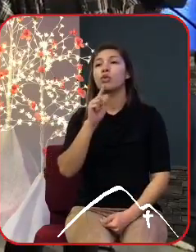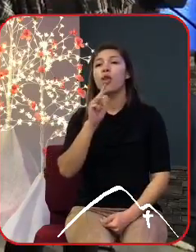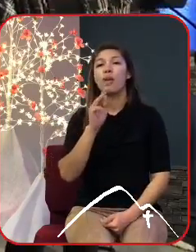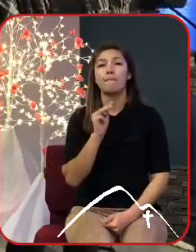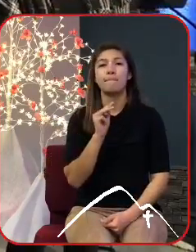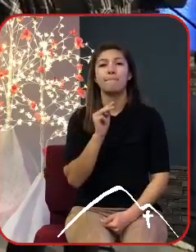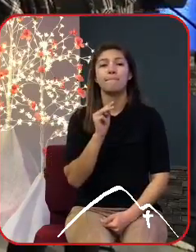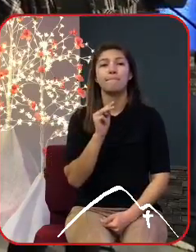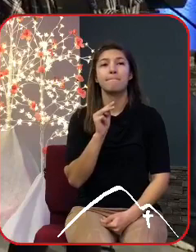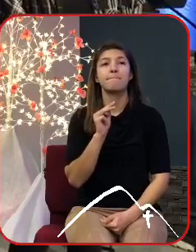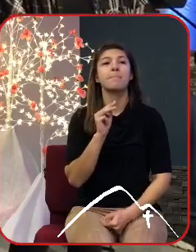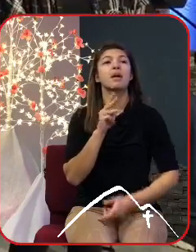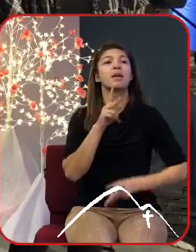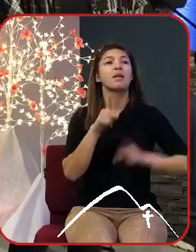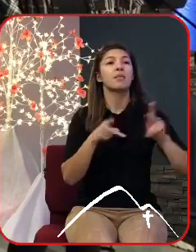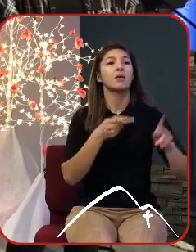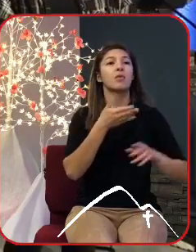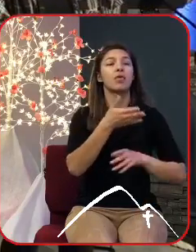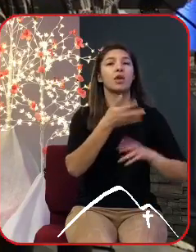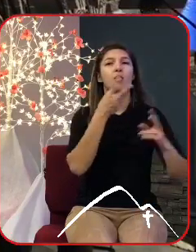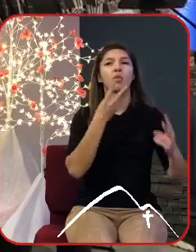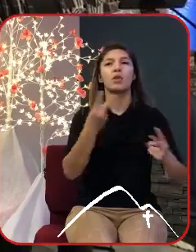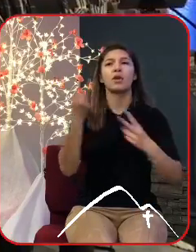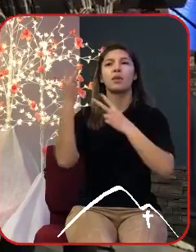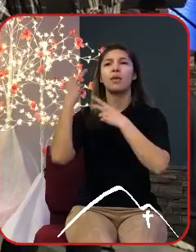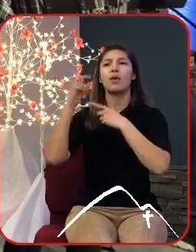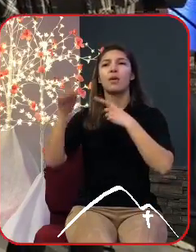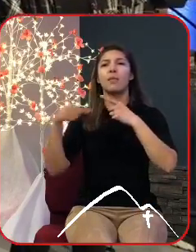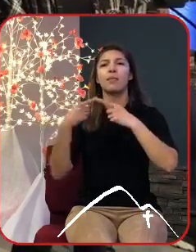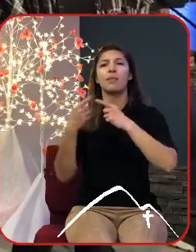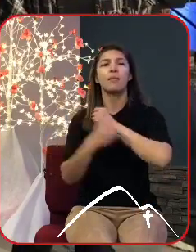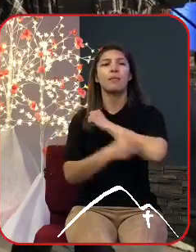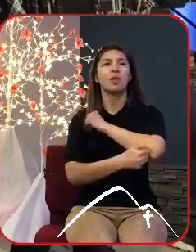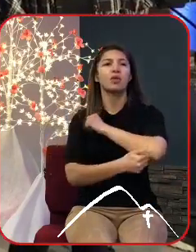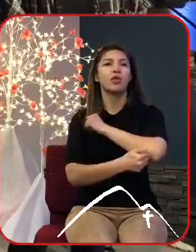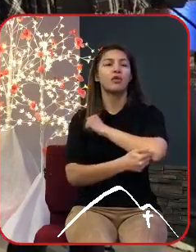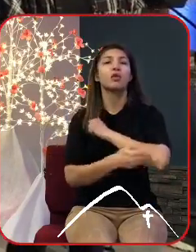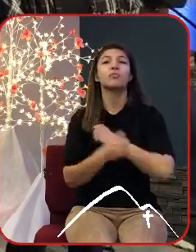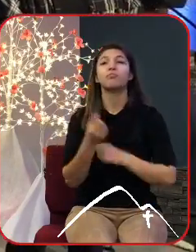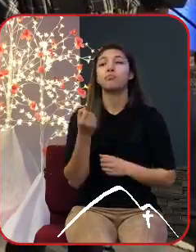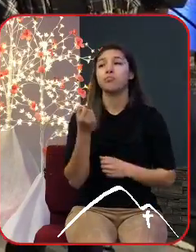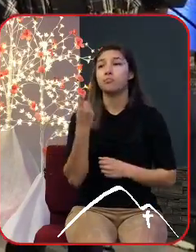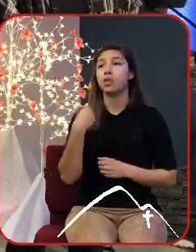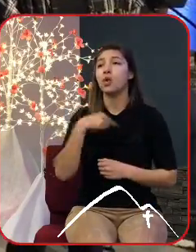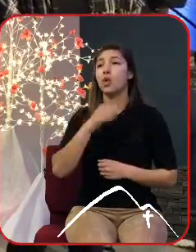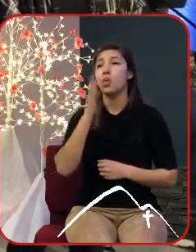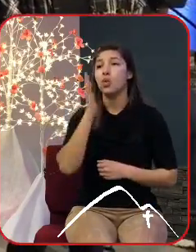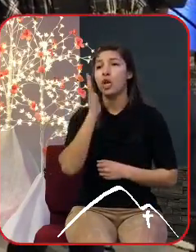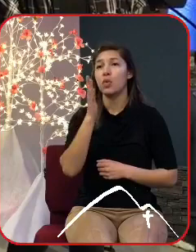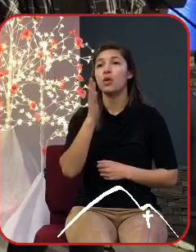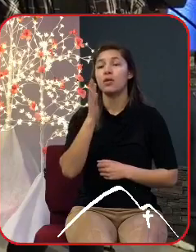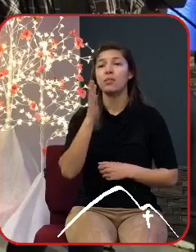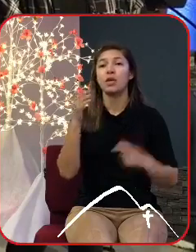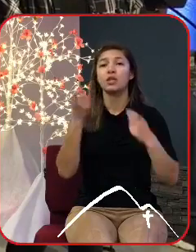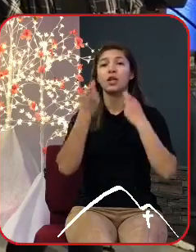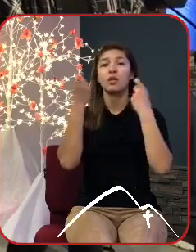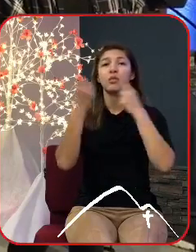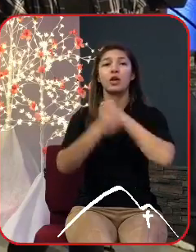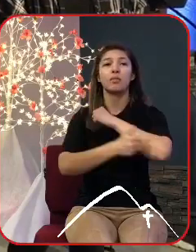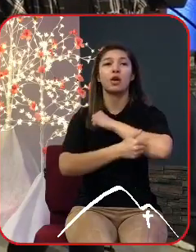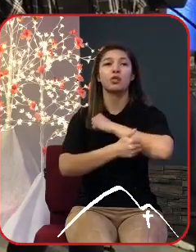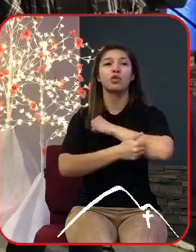back to the Passover. And we're going to be celebrating a Passover Seder on Friday